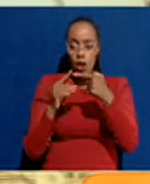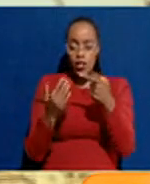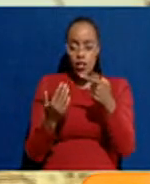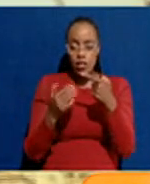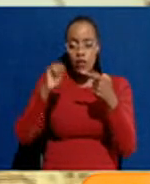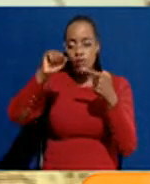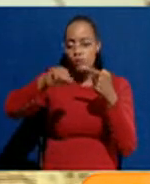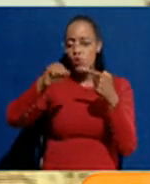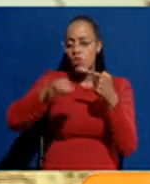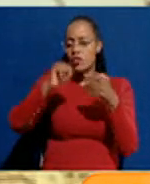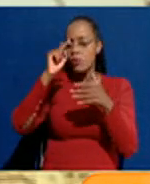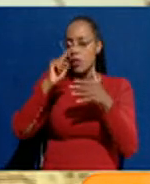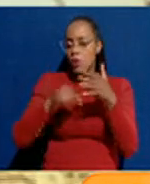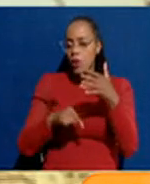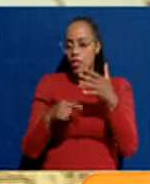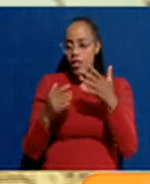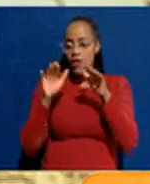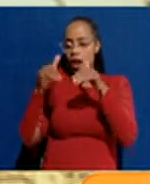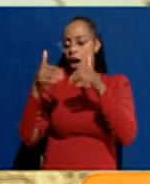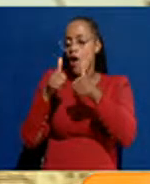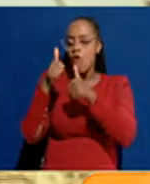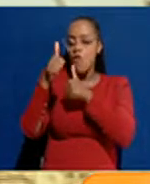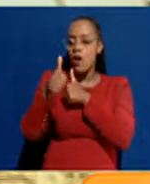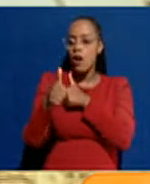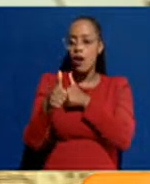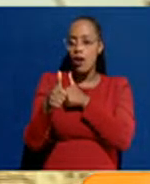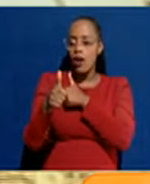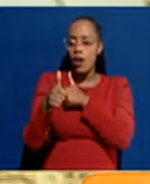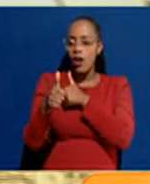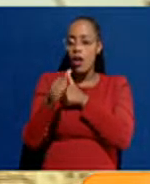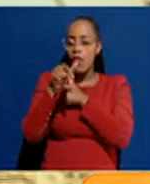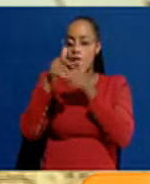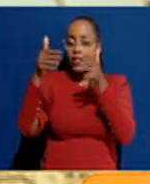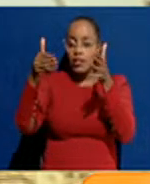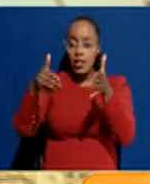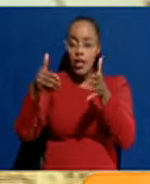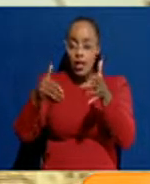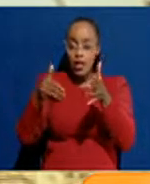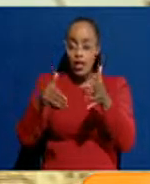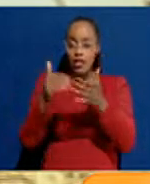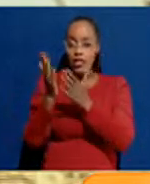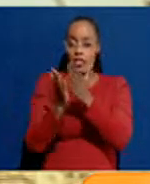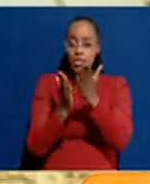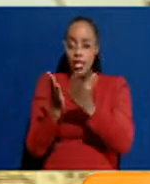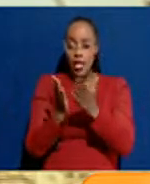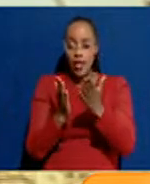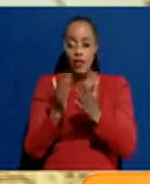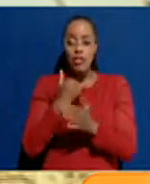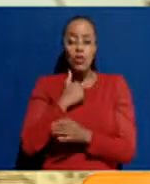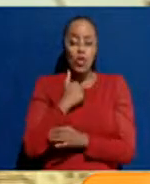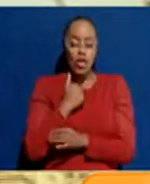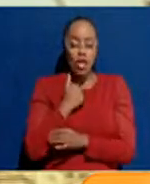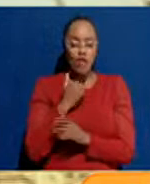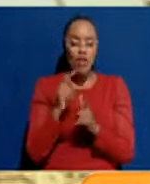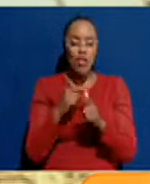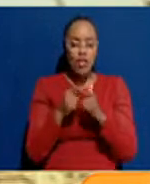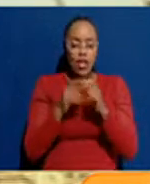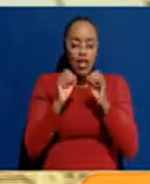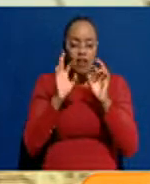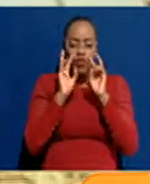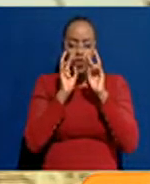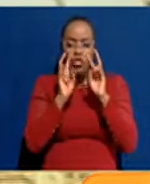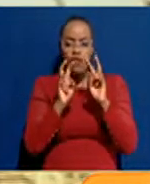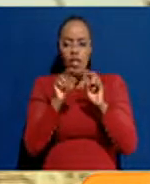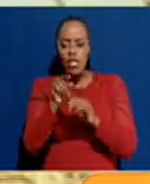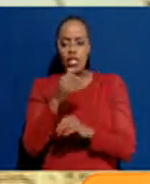be how far the current service is. Like, if you look at how